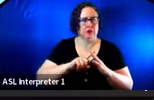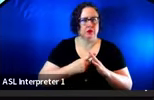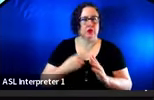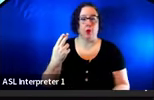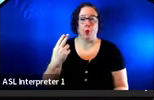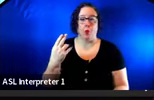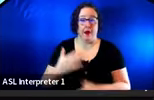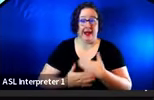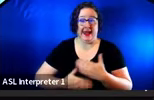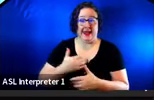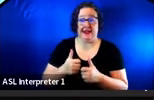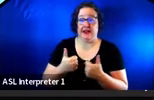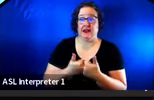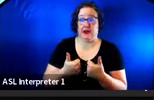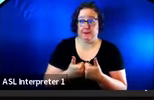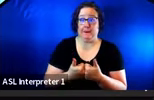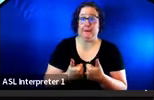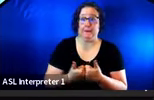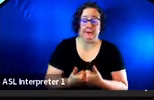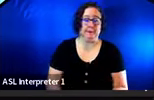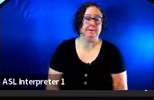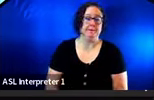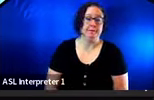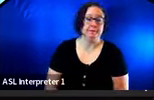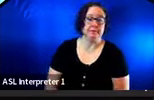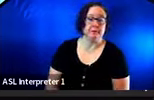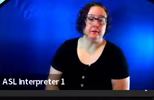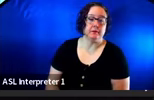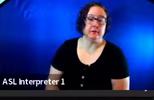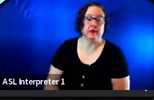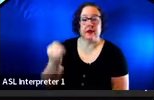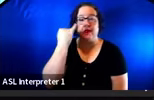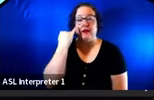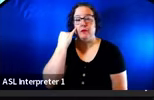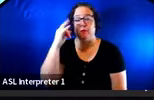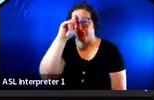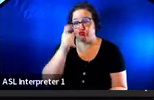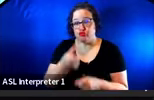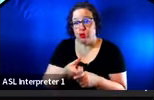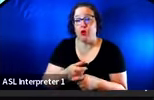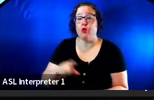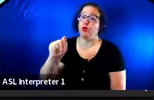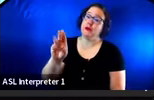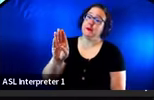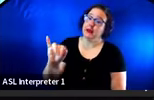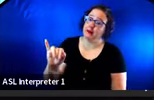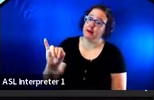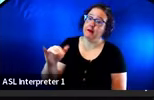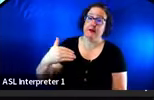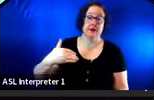gaming. So you have a lot of people like amputees on one side, or you have people after stroke or brain injury that typically have